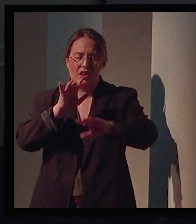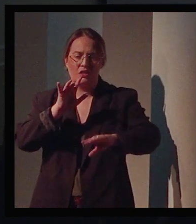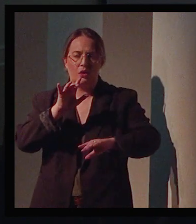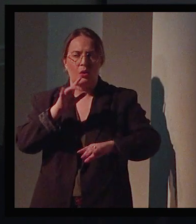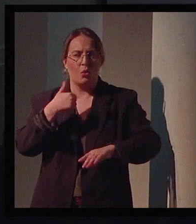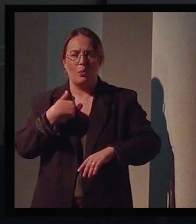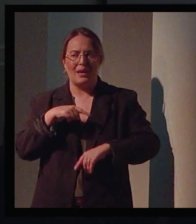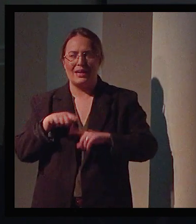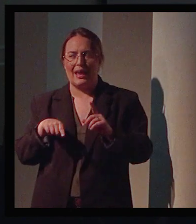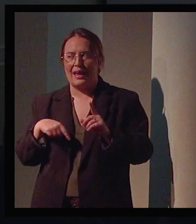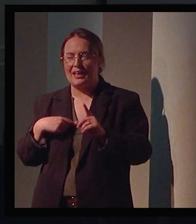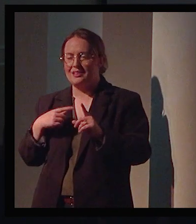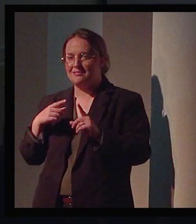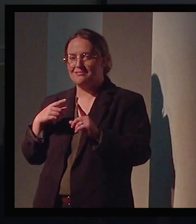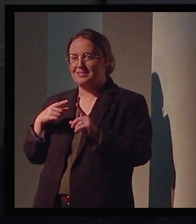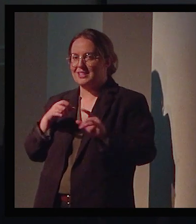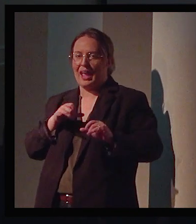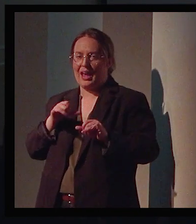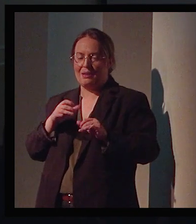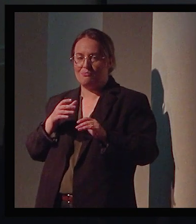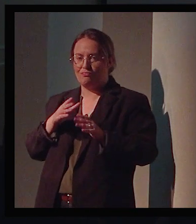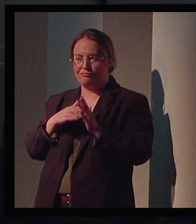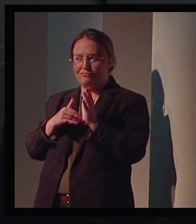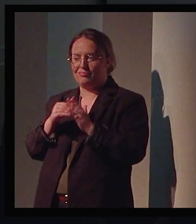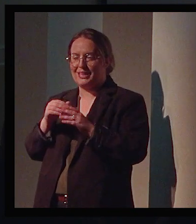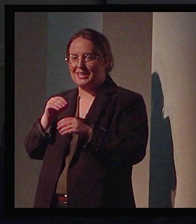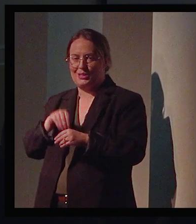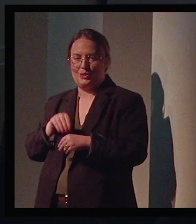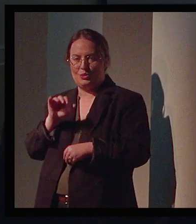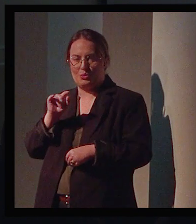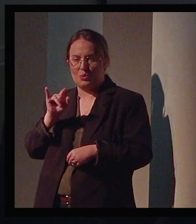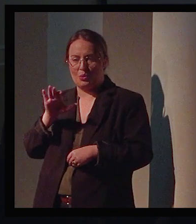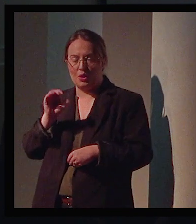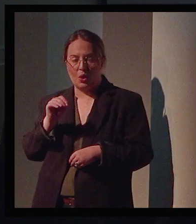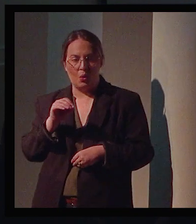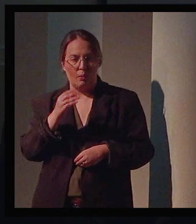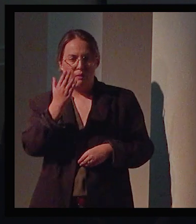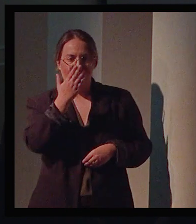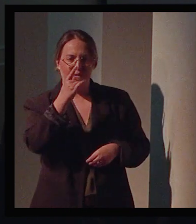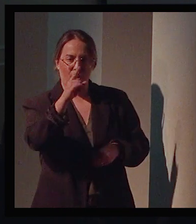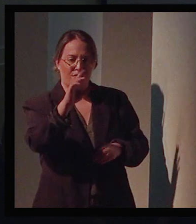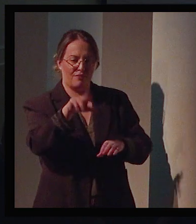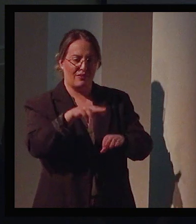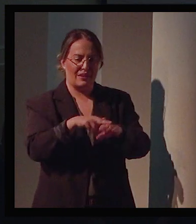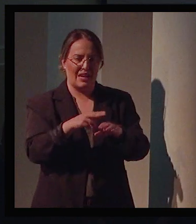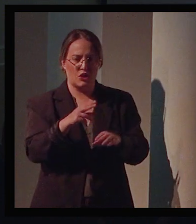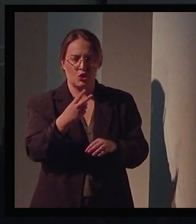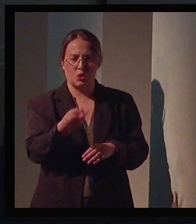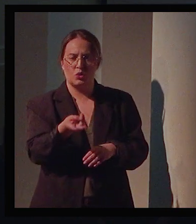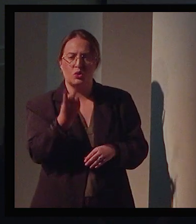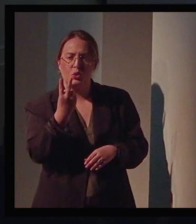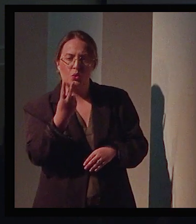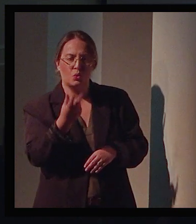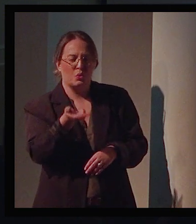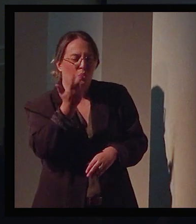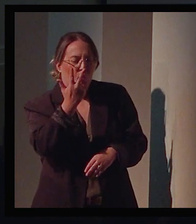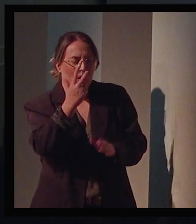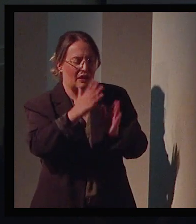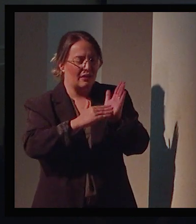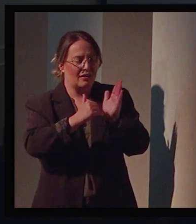cannot recover in the studio. 3 strokes of a brush in front of nature are worth more than 2 days at work at the